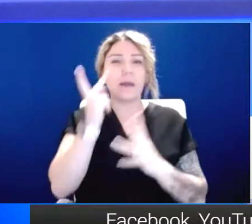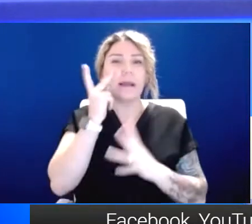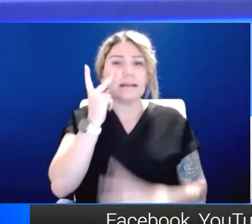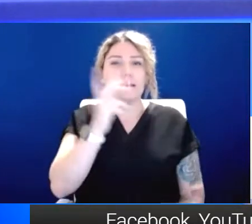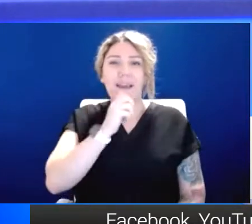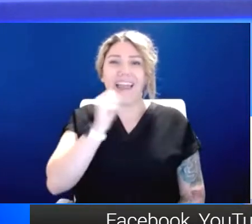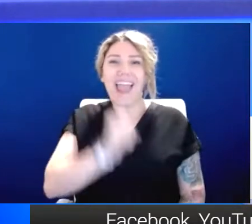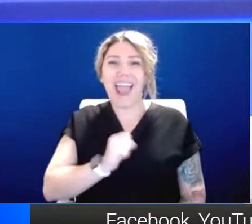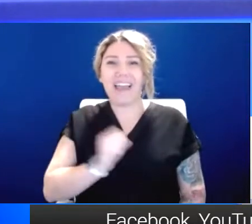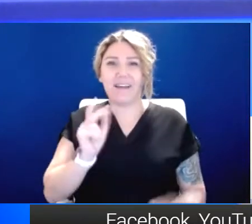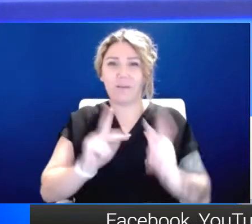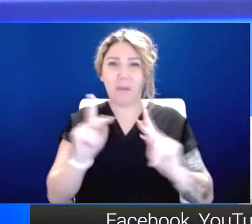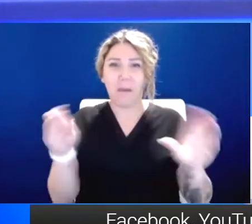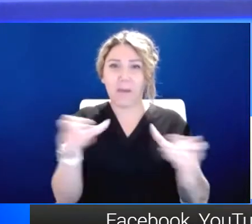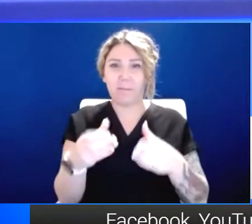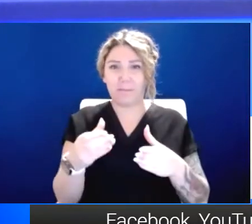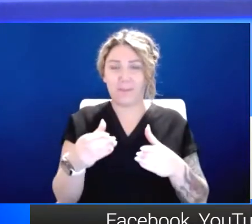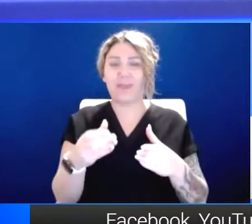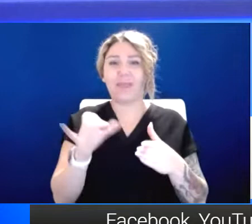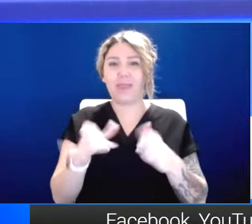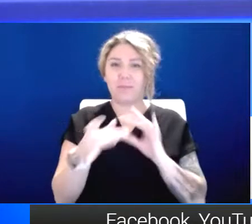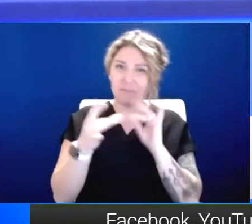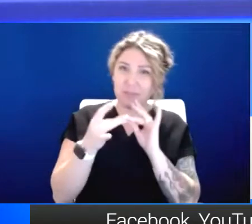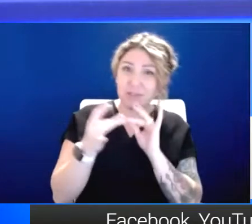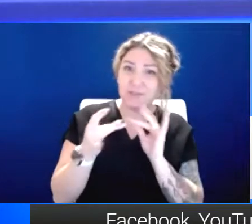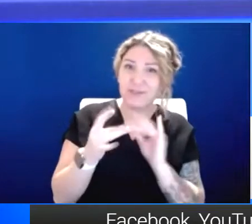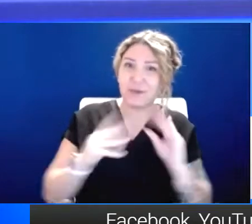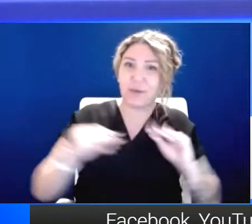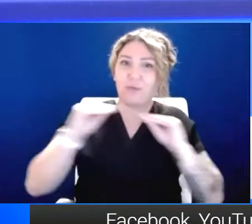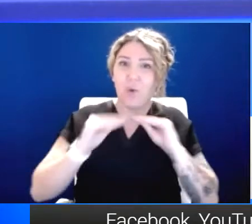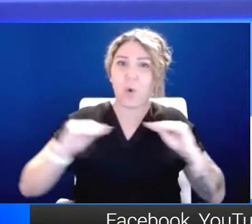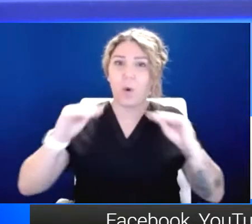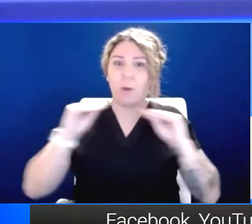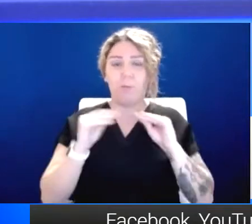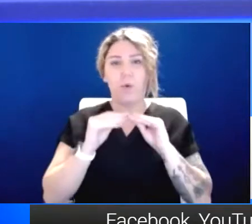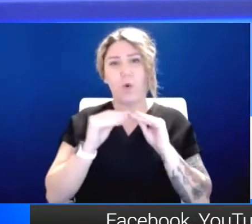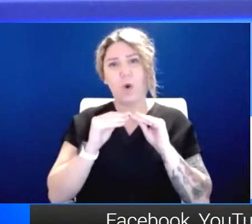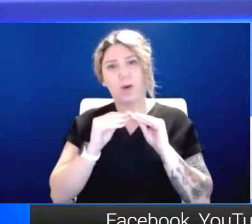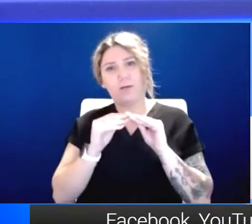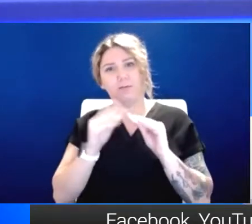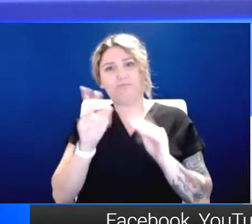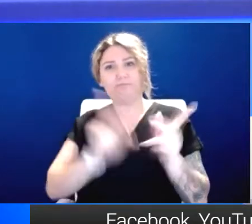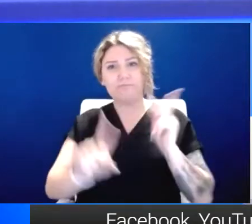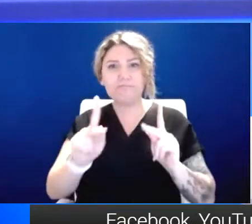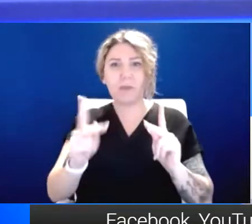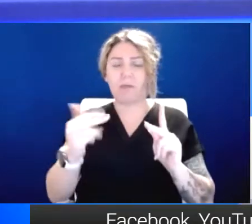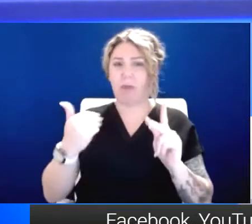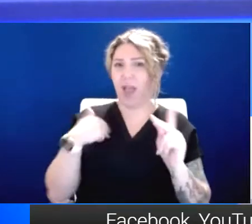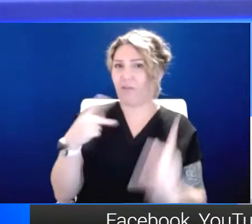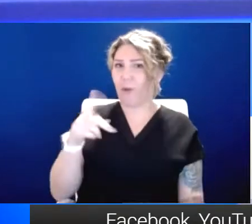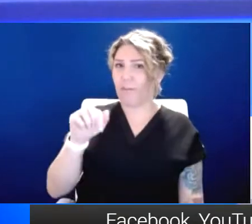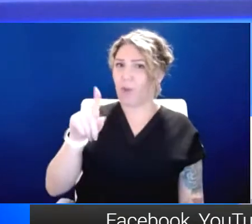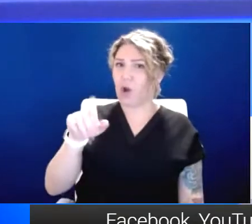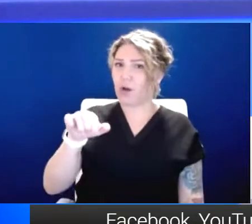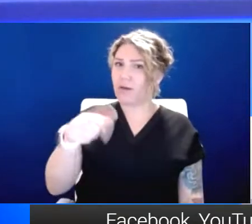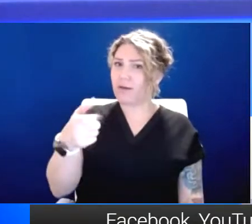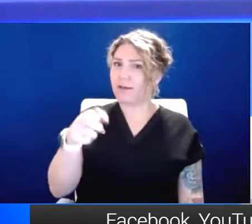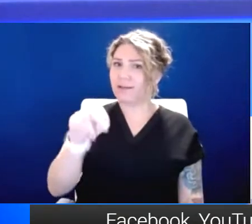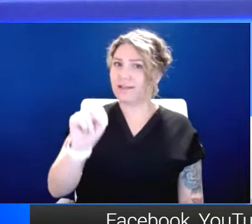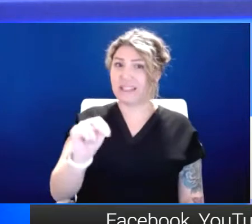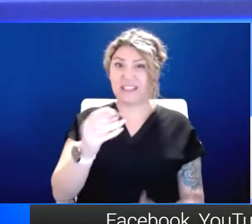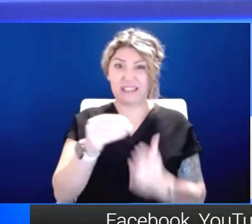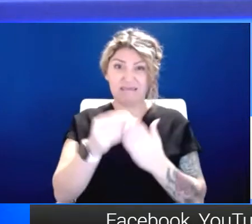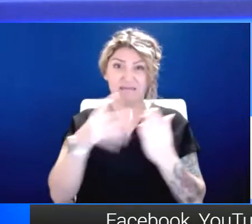Right. And that also brings up, we are going to see more and more Parkinson's patients over the time. It's a very expensive disease to the public